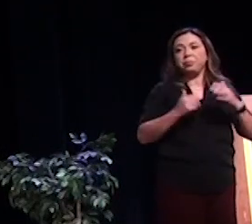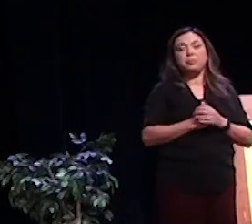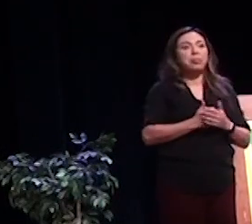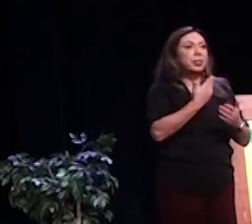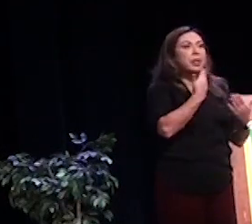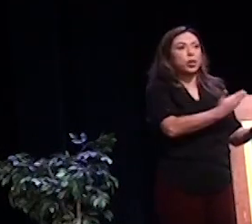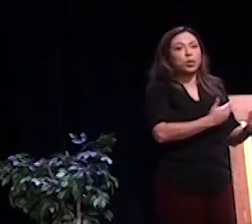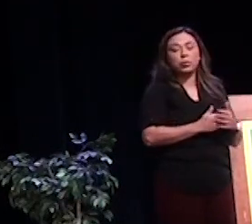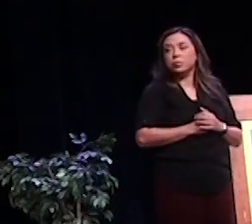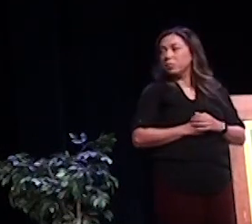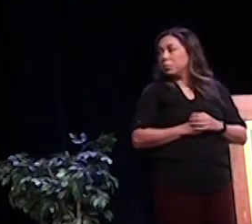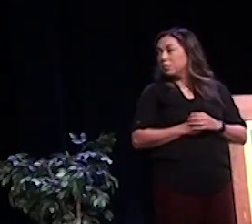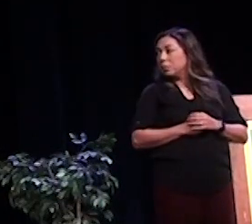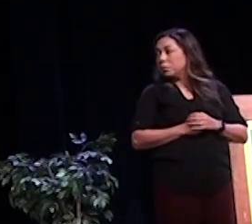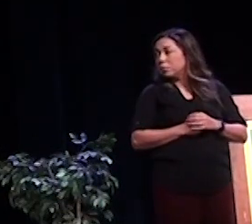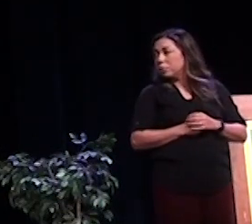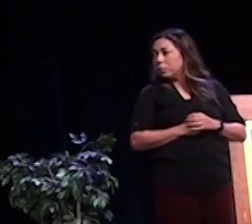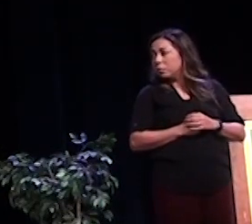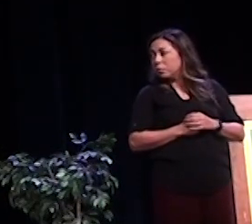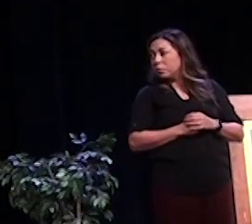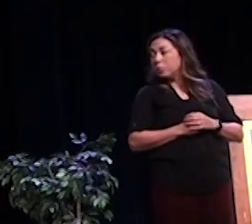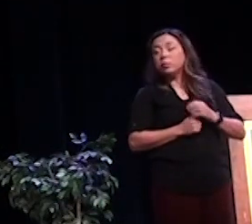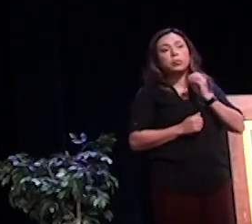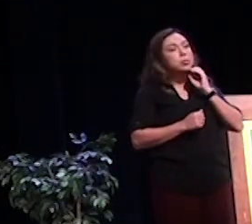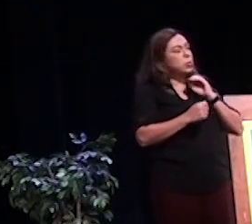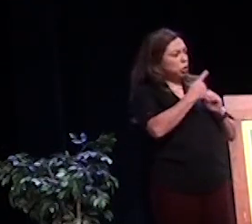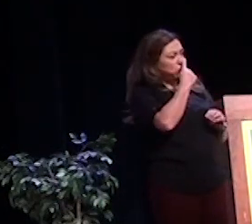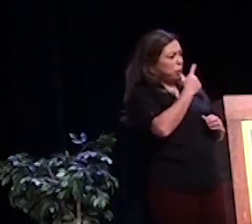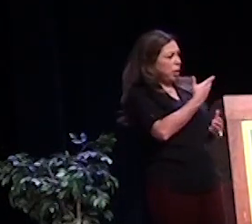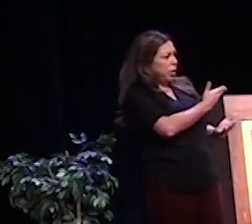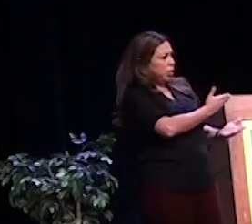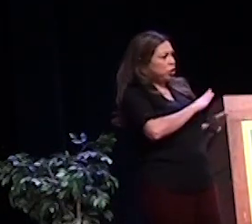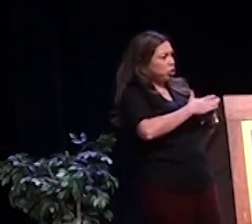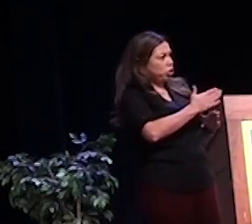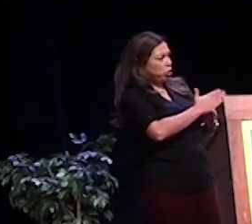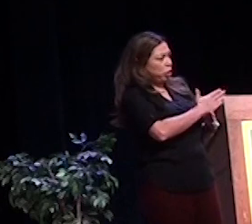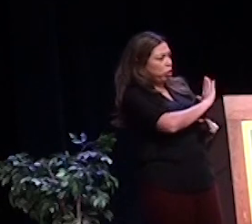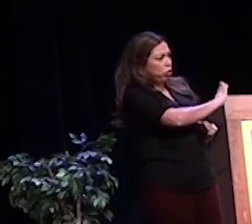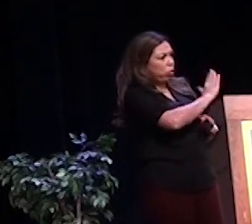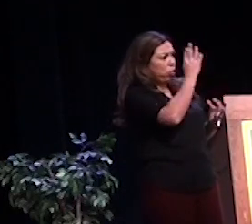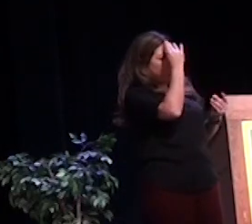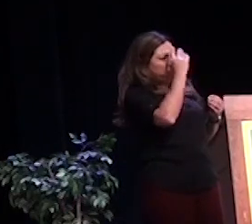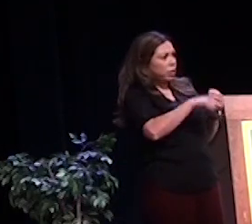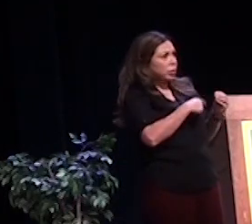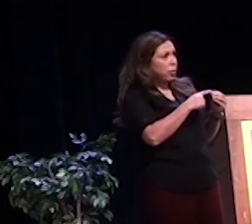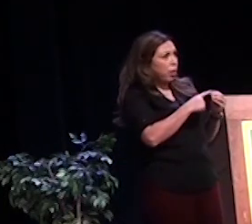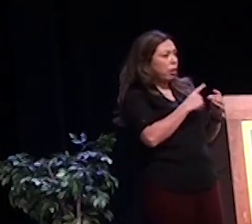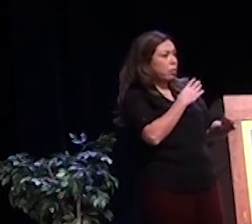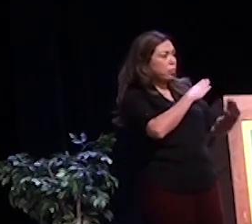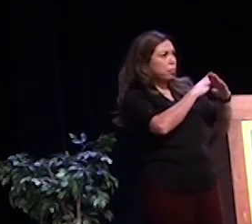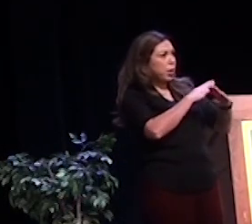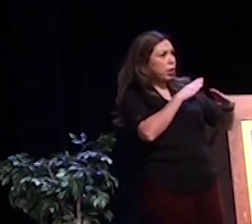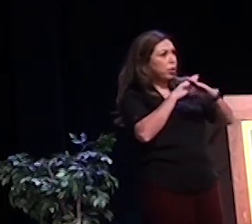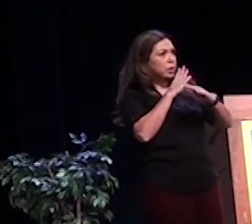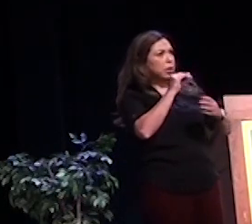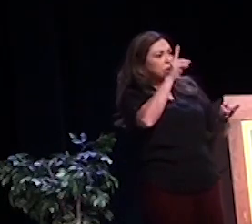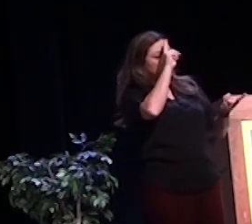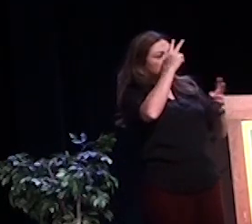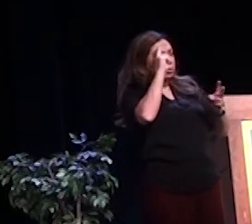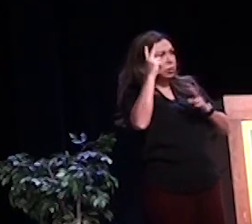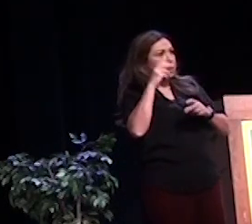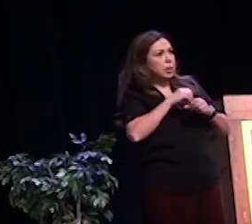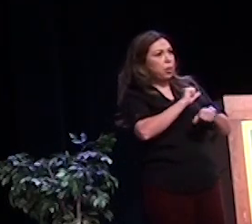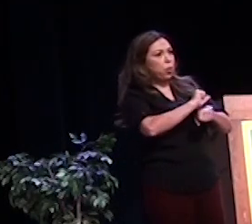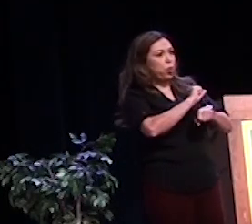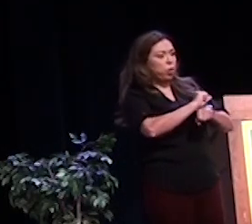Thank you. And Laura, could you share your thoughts on that? Any type of thoughts on barriers or misunderstandings in the work that you